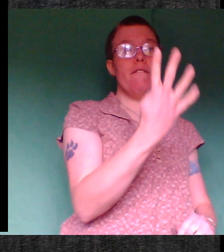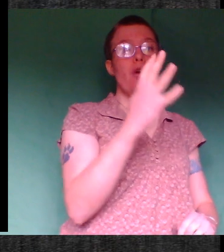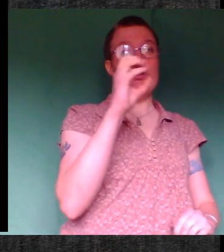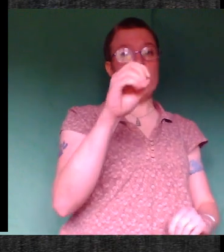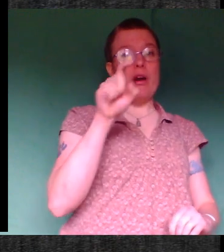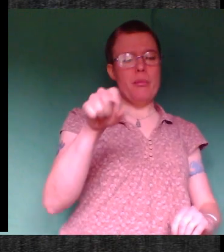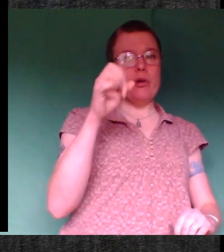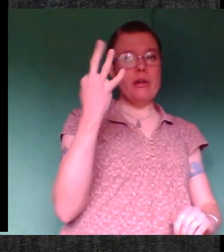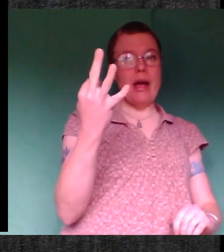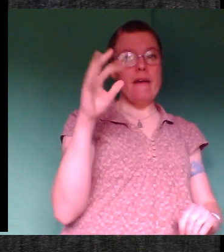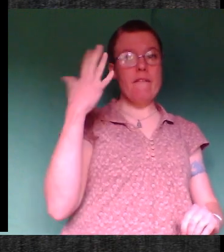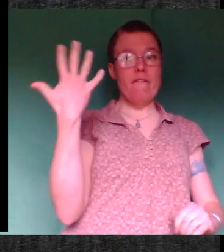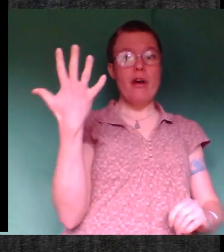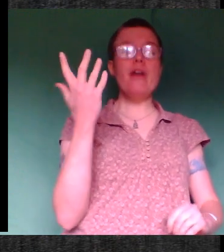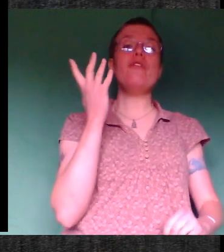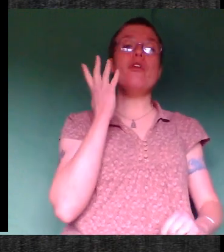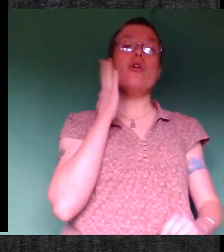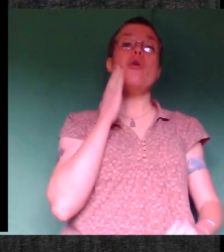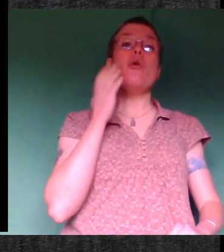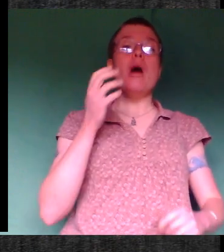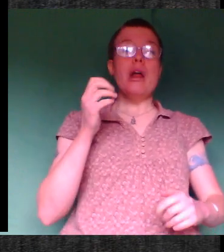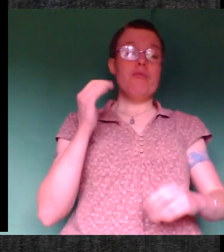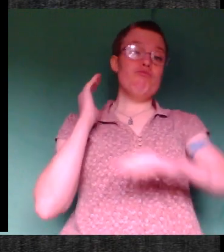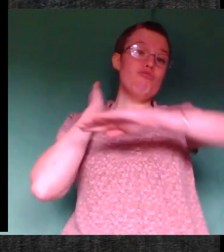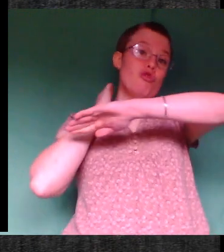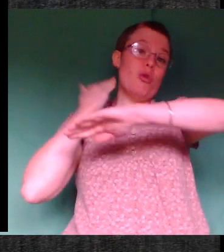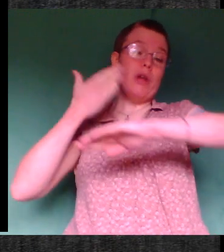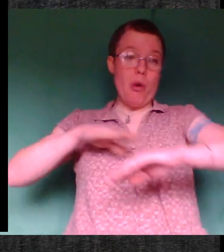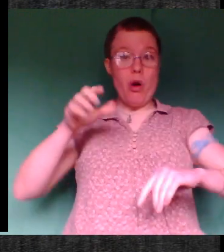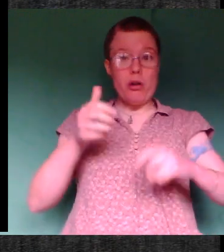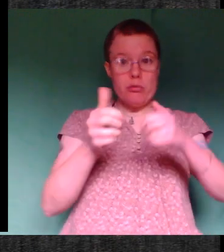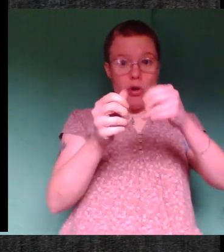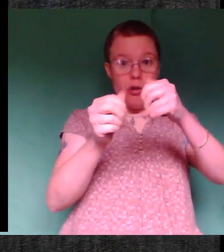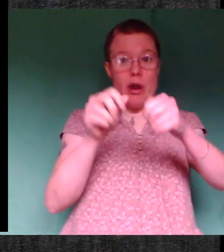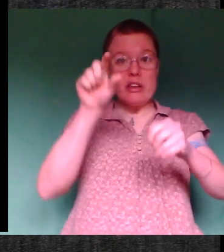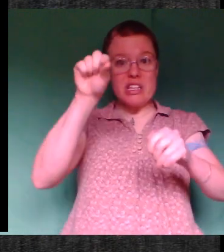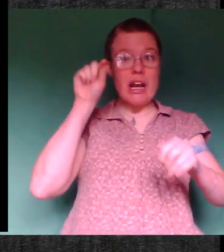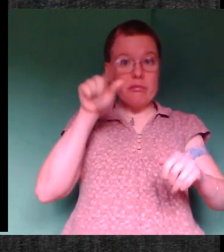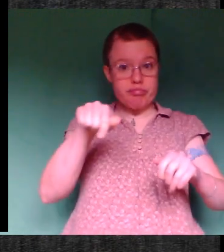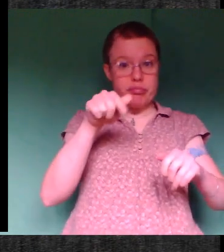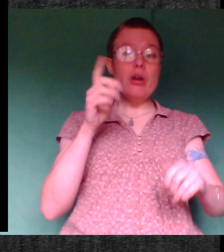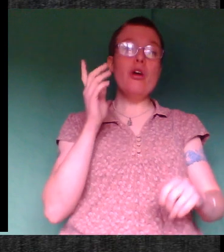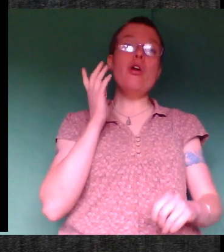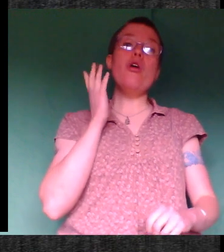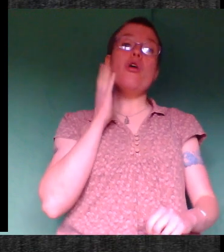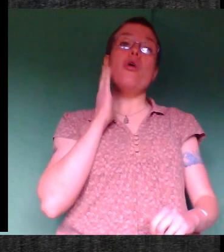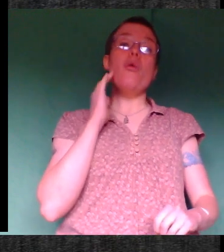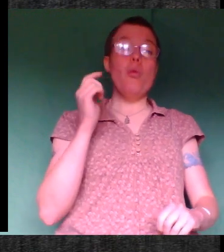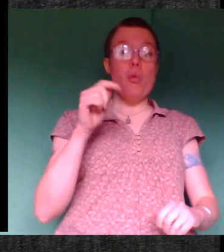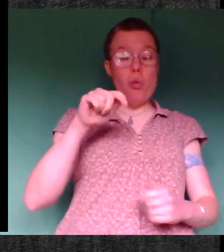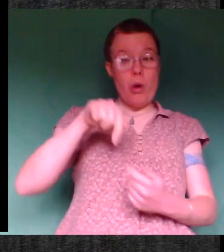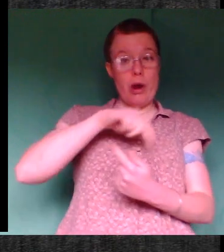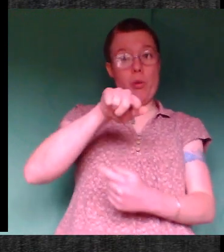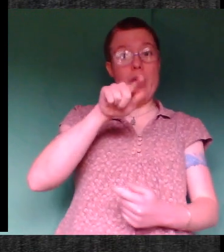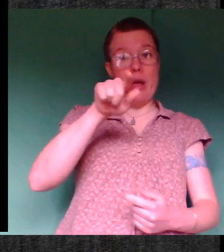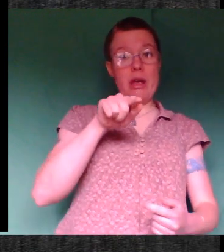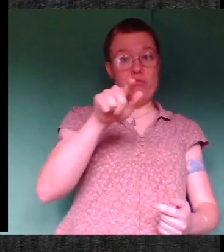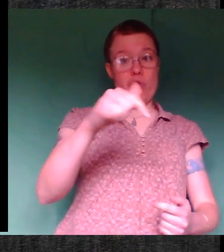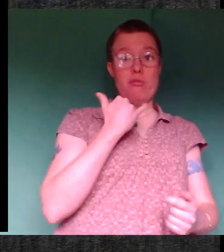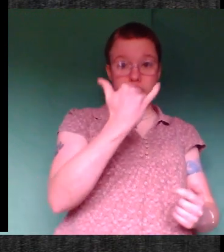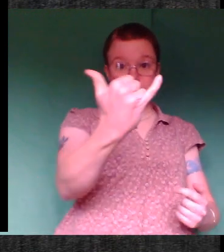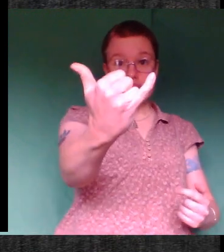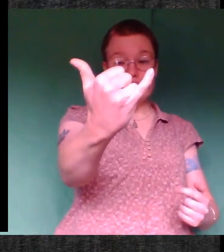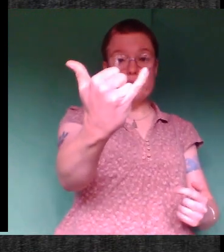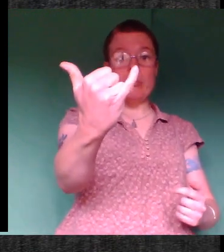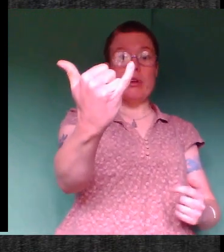140.85. When you want to use the Codec, push the select button. When we need to contact you, the Codec will beep. When you